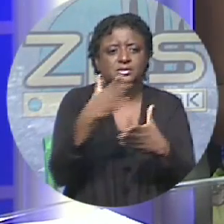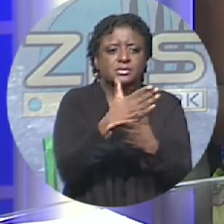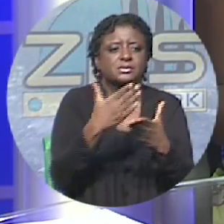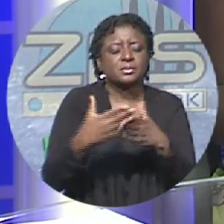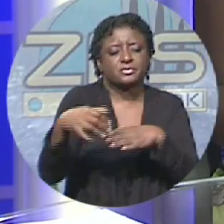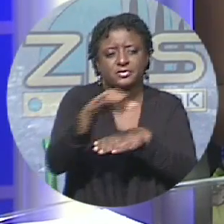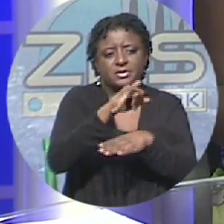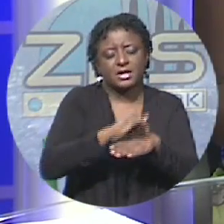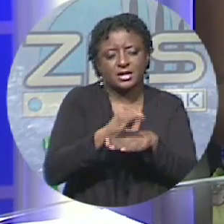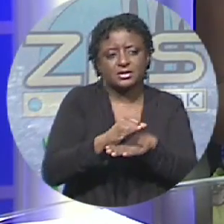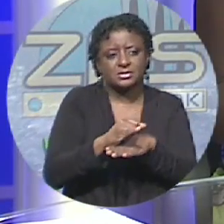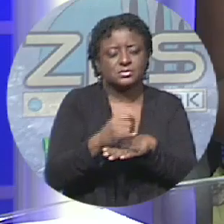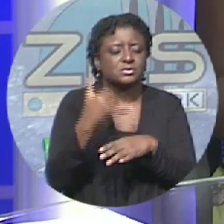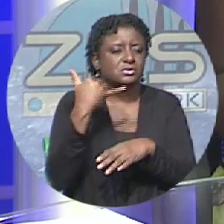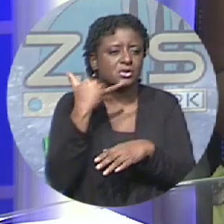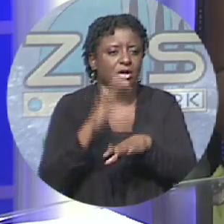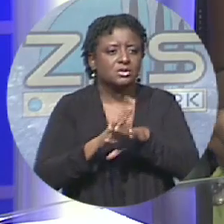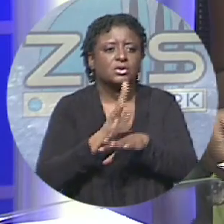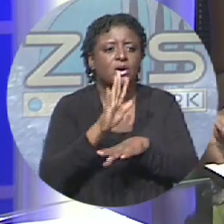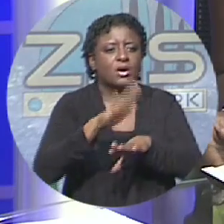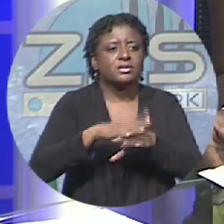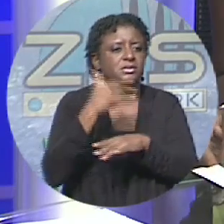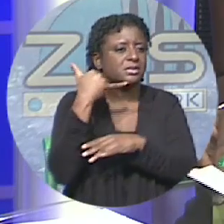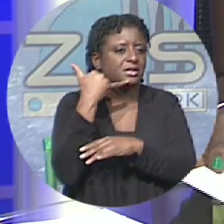and central islands.